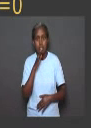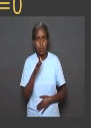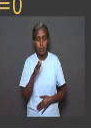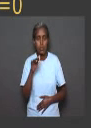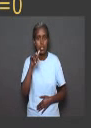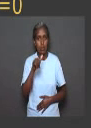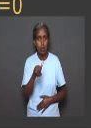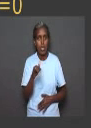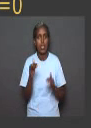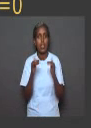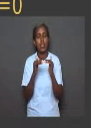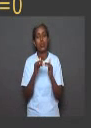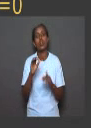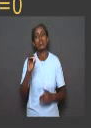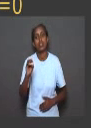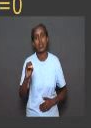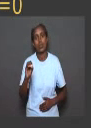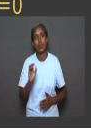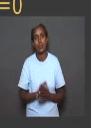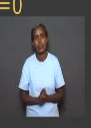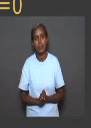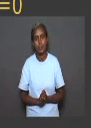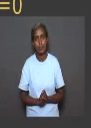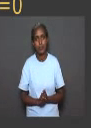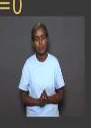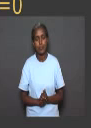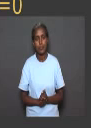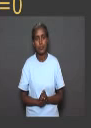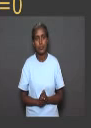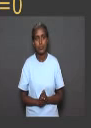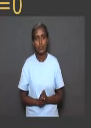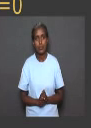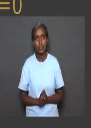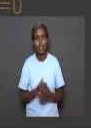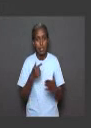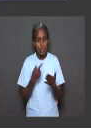horizontal asymptote at y equals 0.